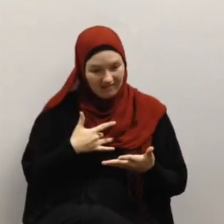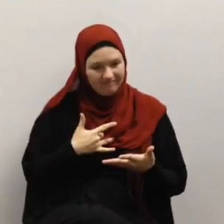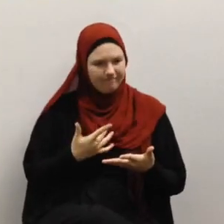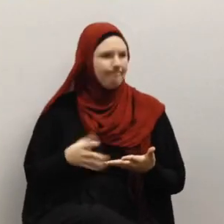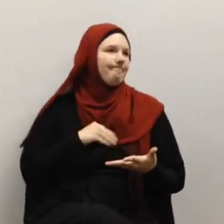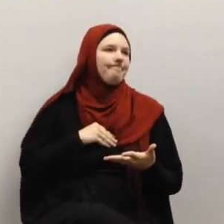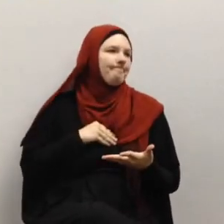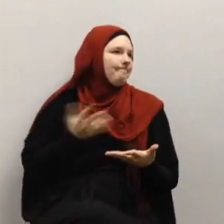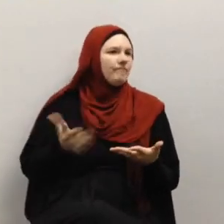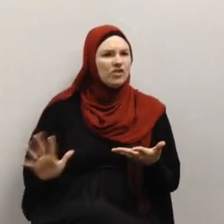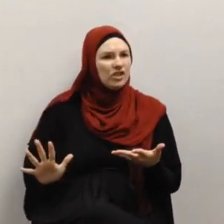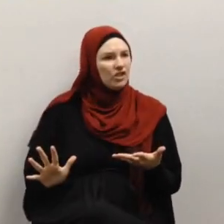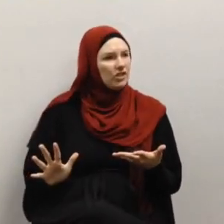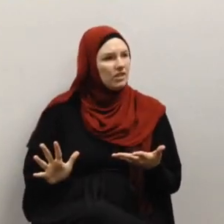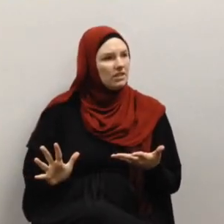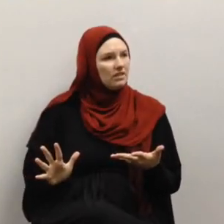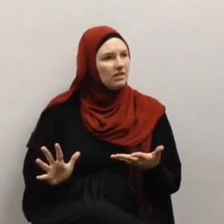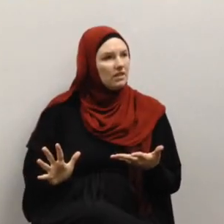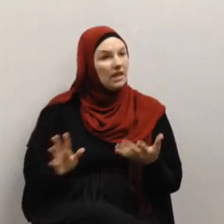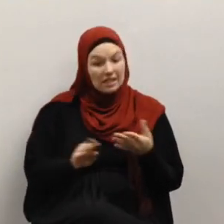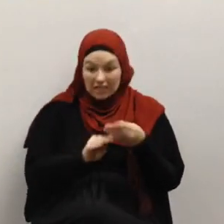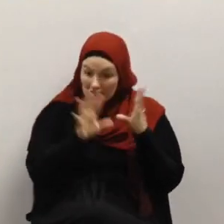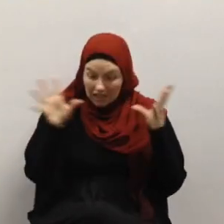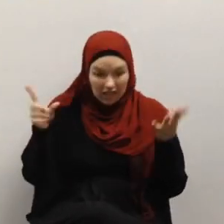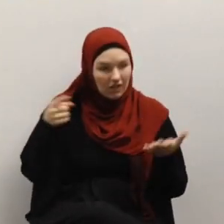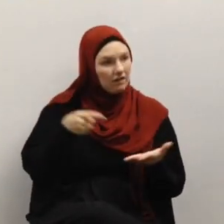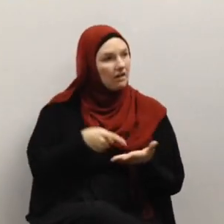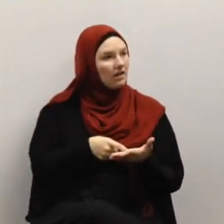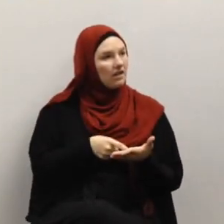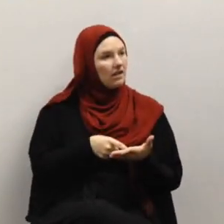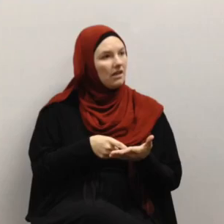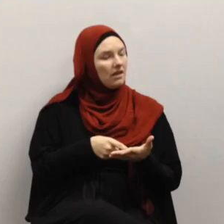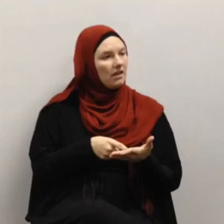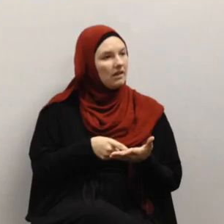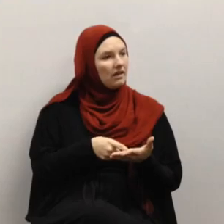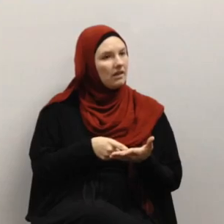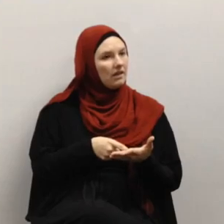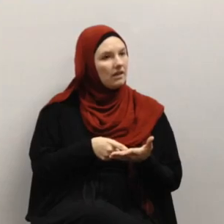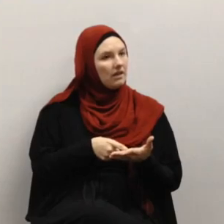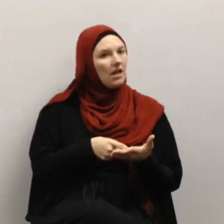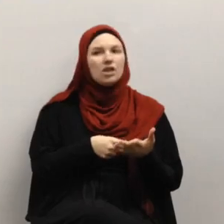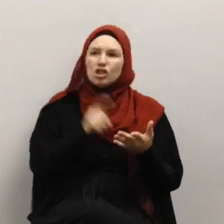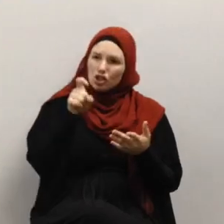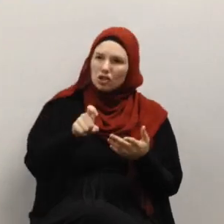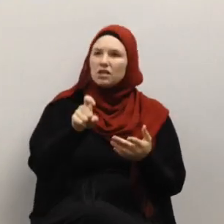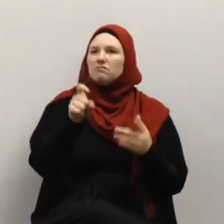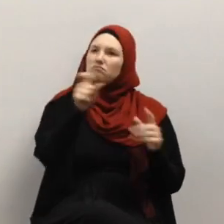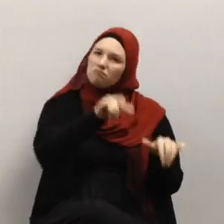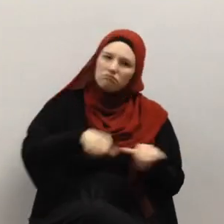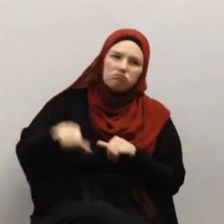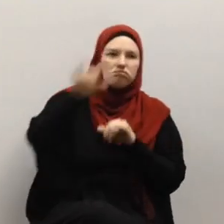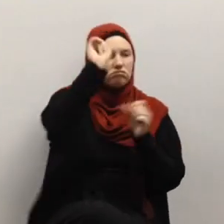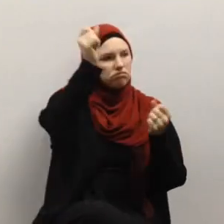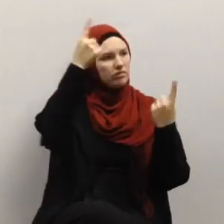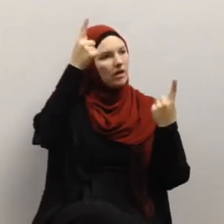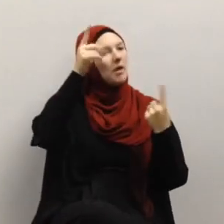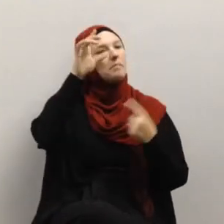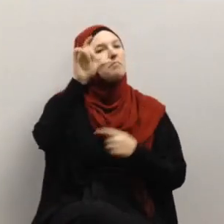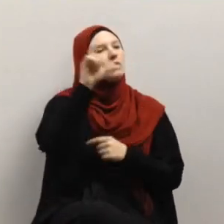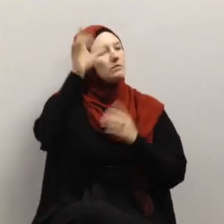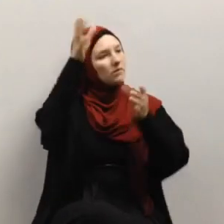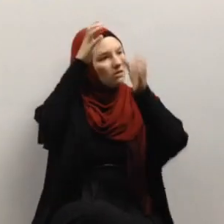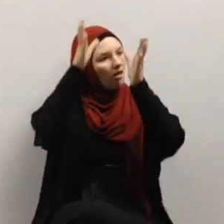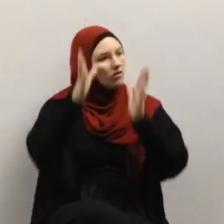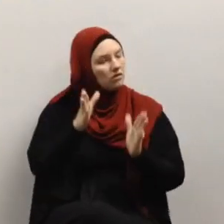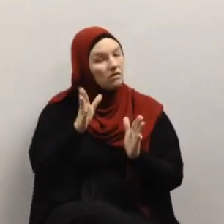as it is clear, it is acceptable to common understanding among Muslim scholars.